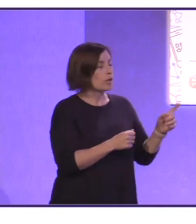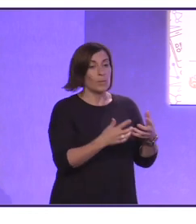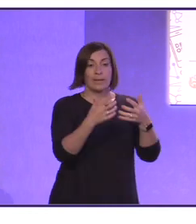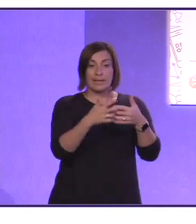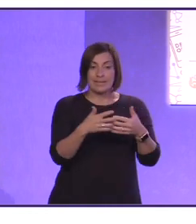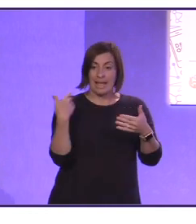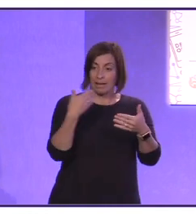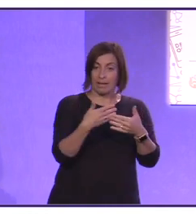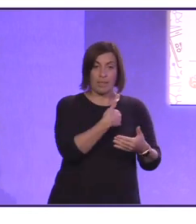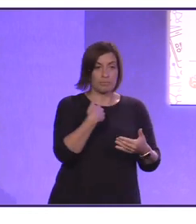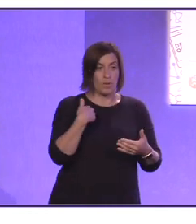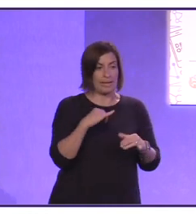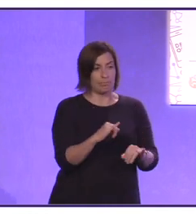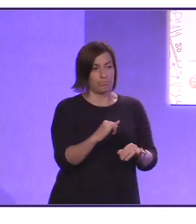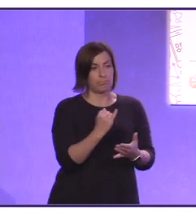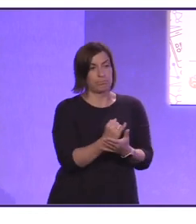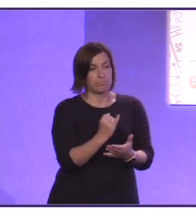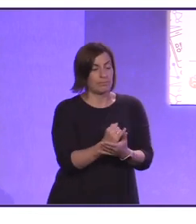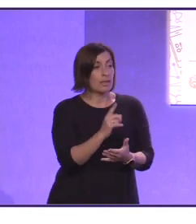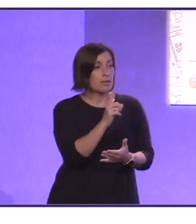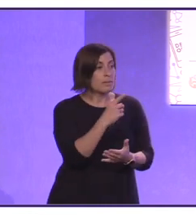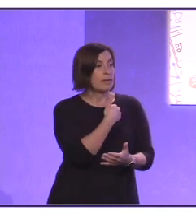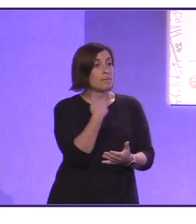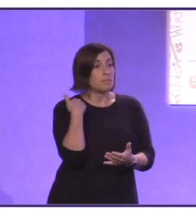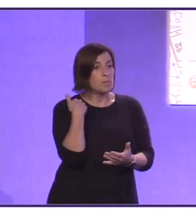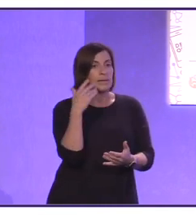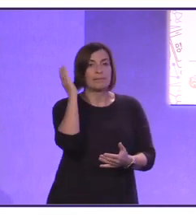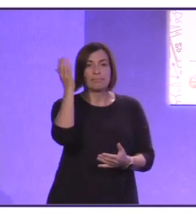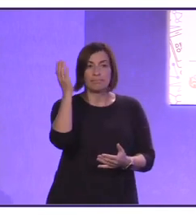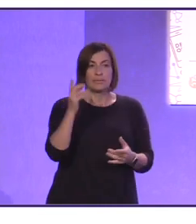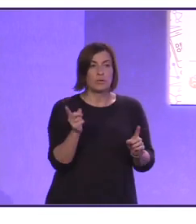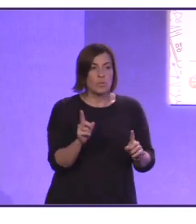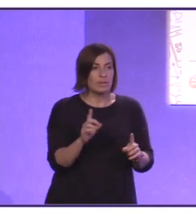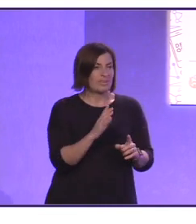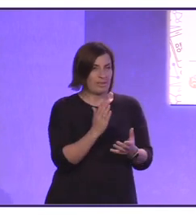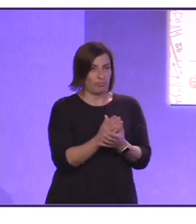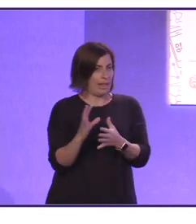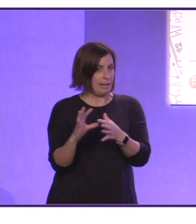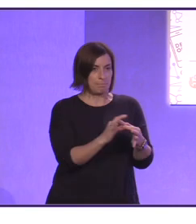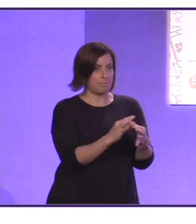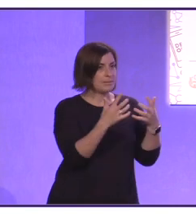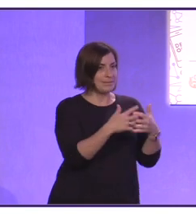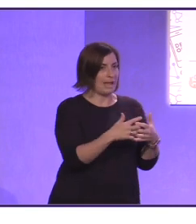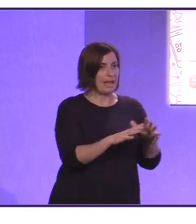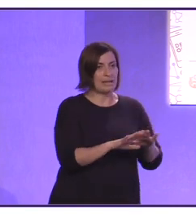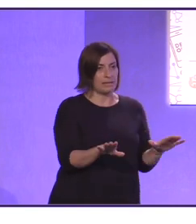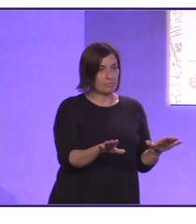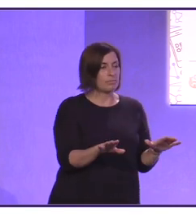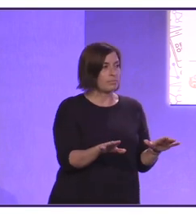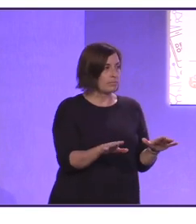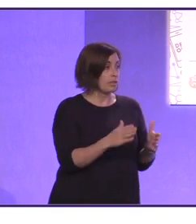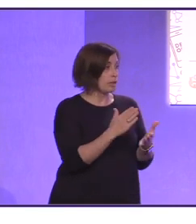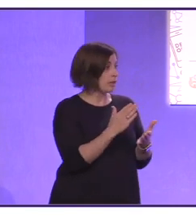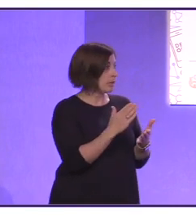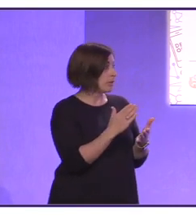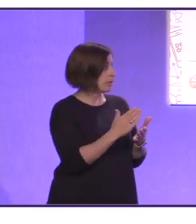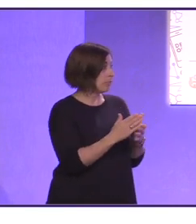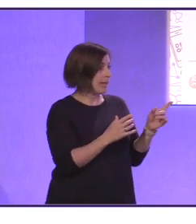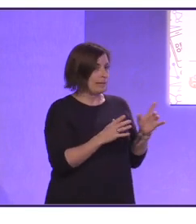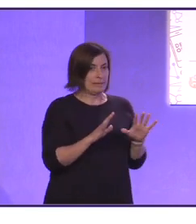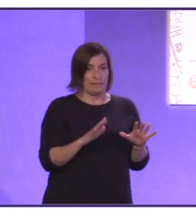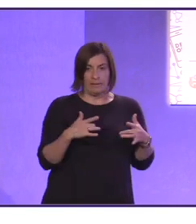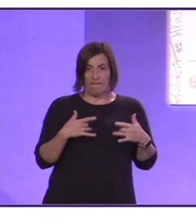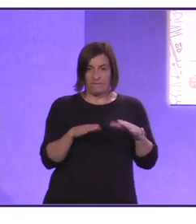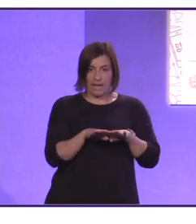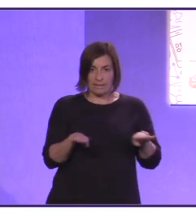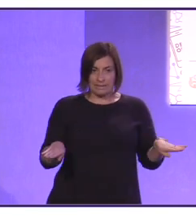this morning, but what I'm gonna talk about really has almost nothing to do with technology. It is a deeply uncomfortable experience being on stage,